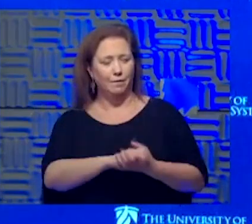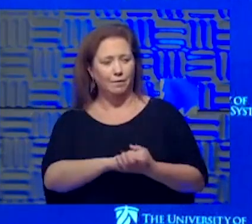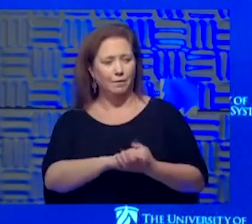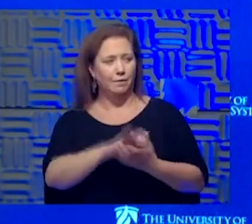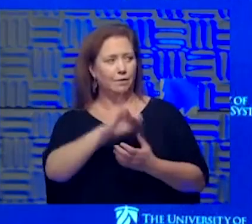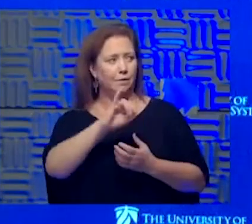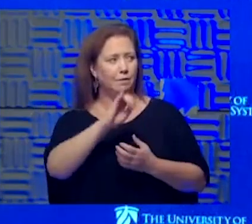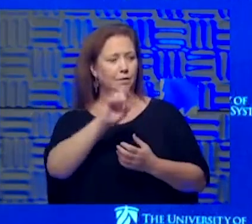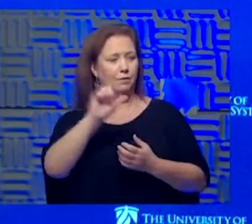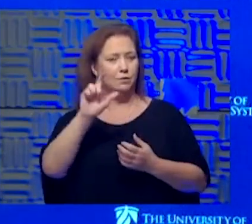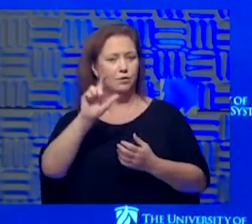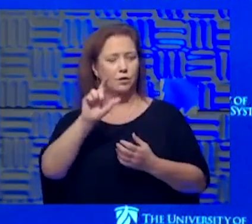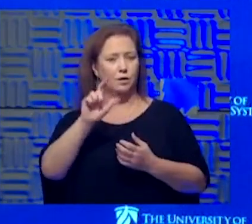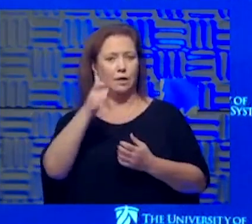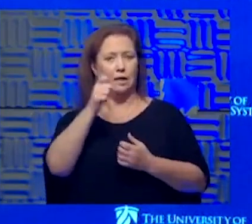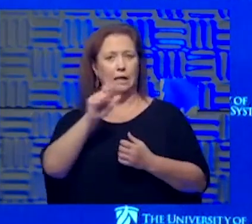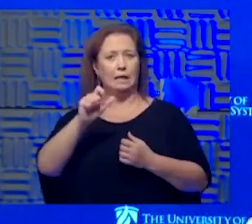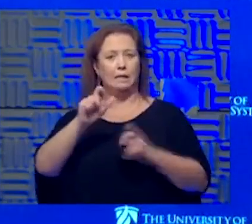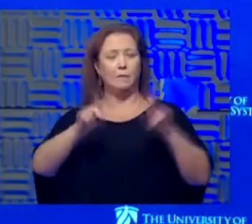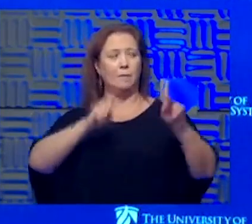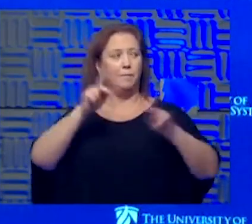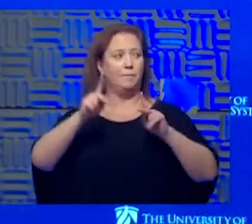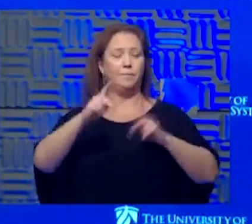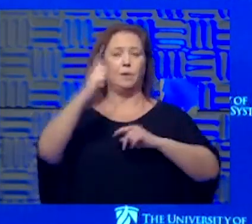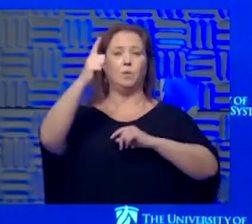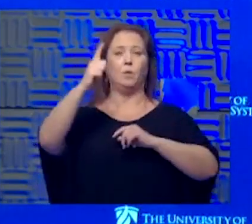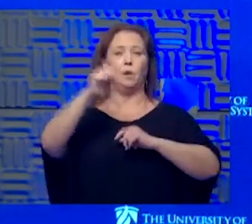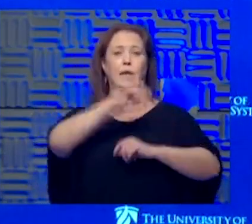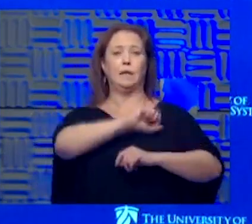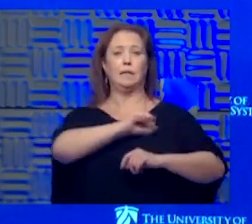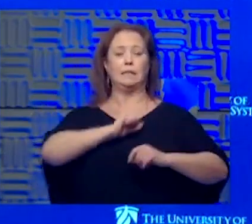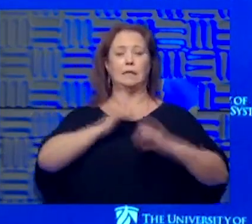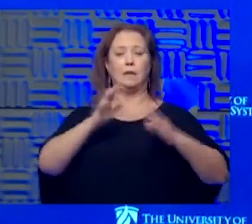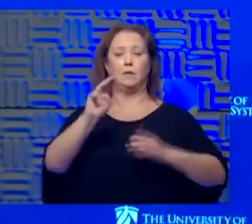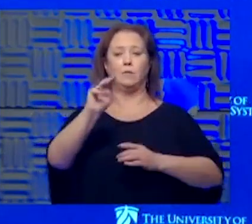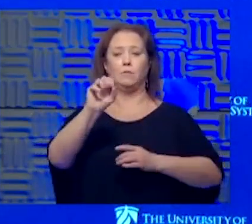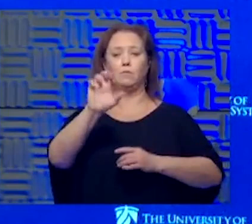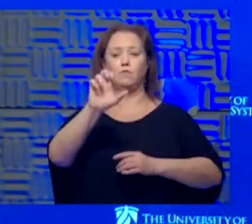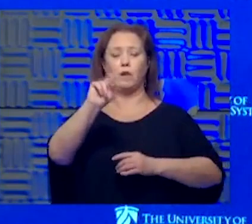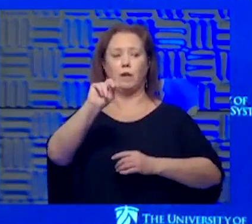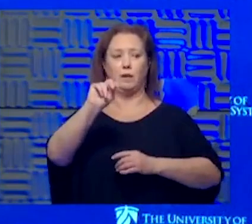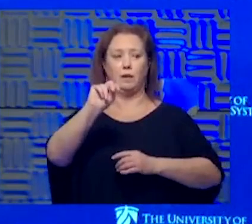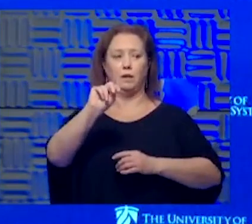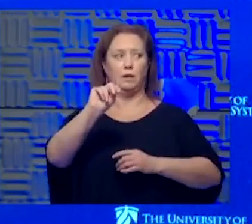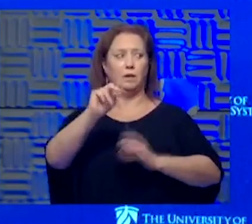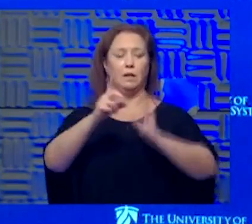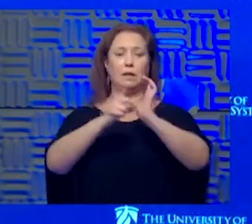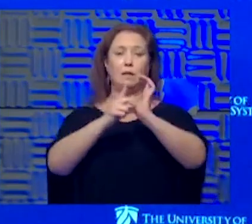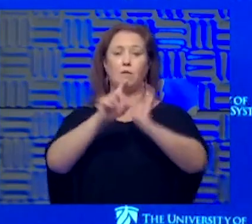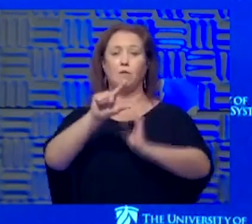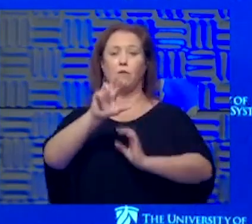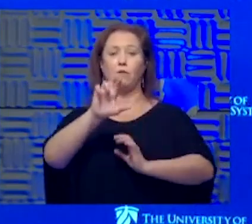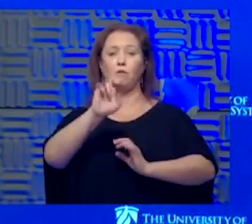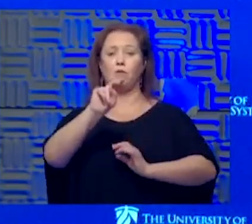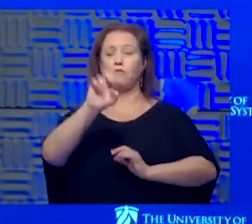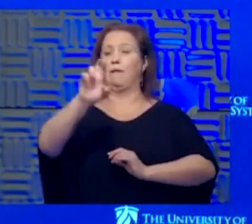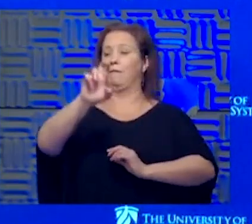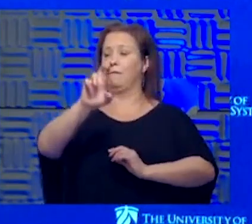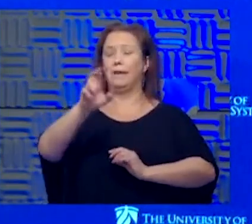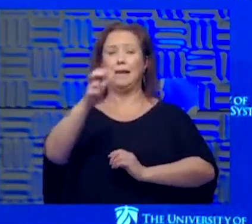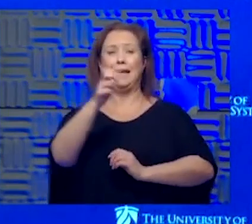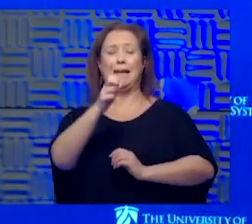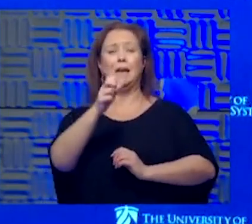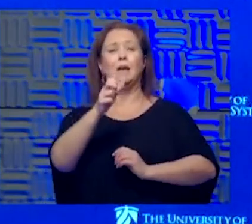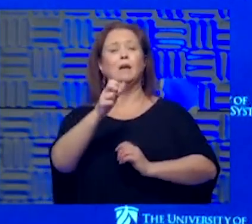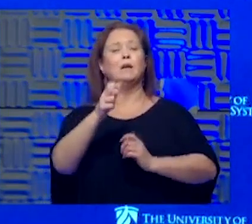Jill, what other questions do you have coming in from the public? We have one for Senator Moran, and I think this would also fall for Dr. Greiner, but any steps being taken